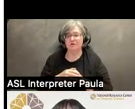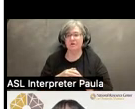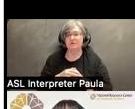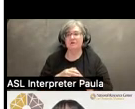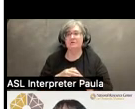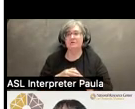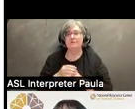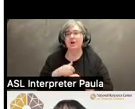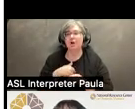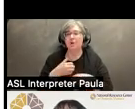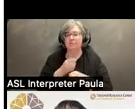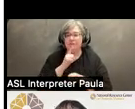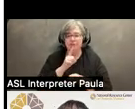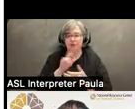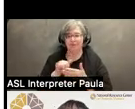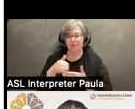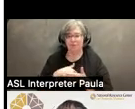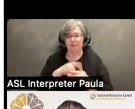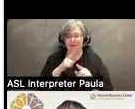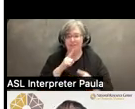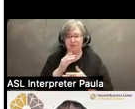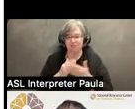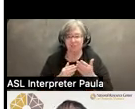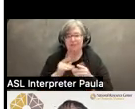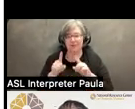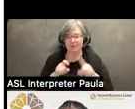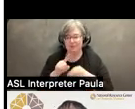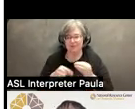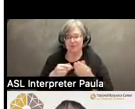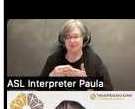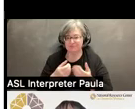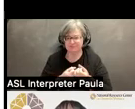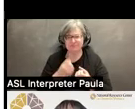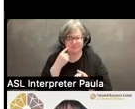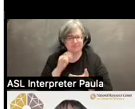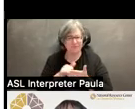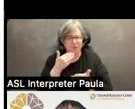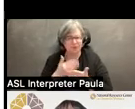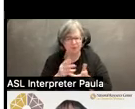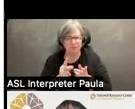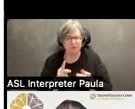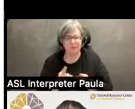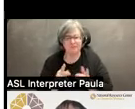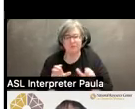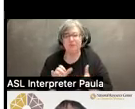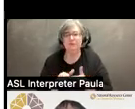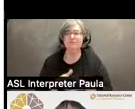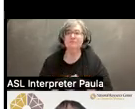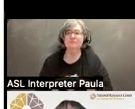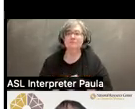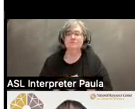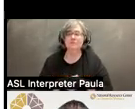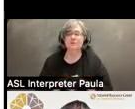to ensure that we got some of those questions in, but I thought this was a good place to do that. Can